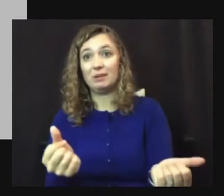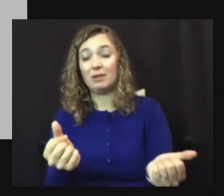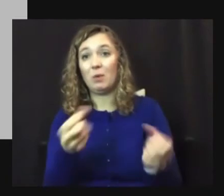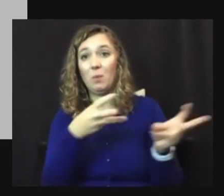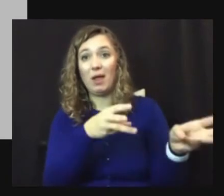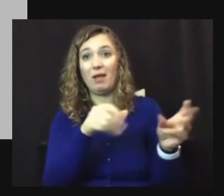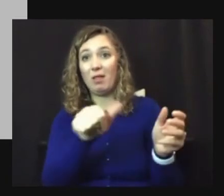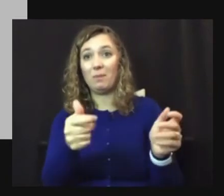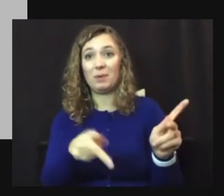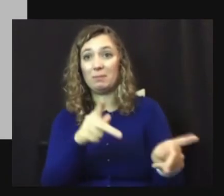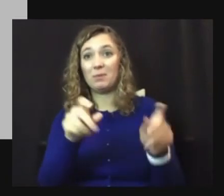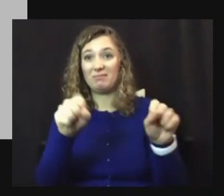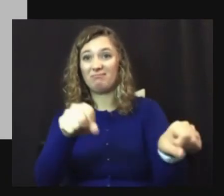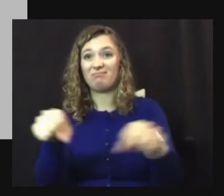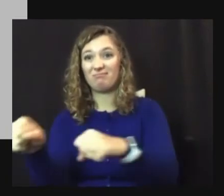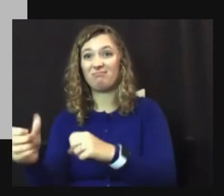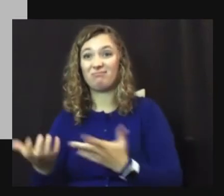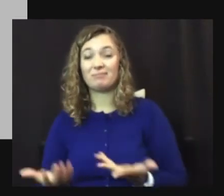can.